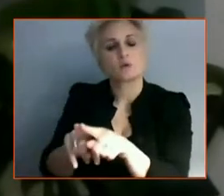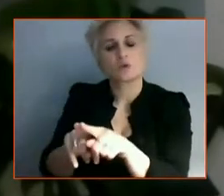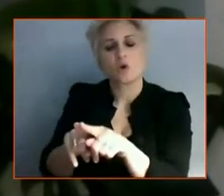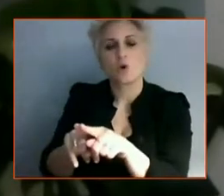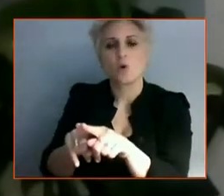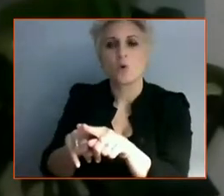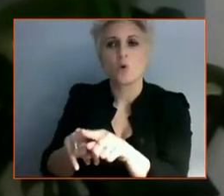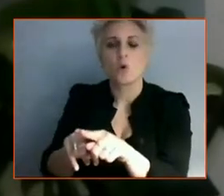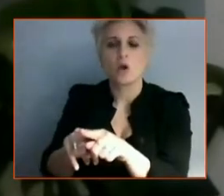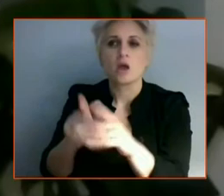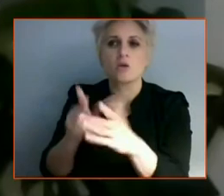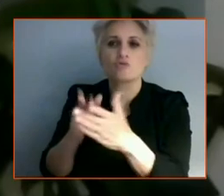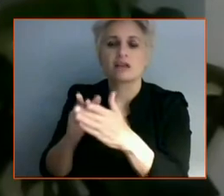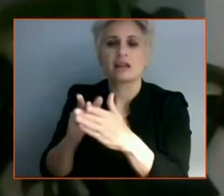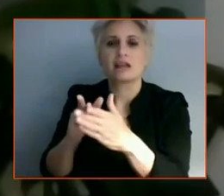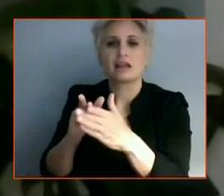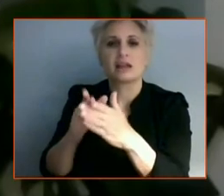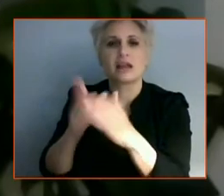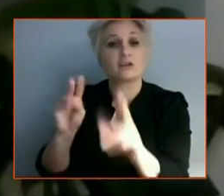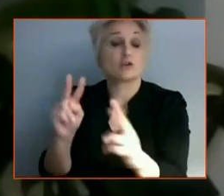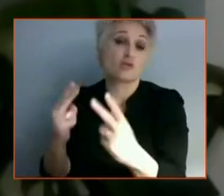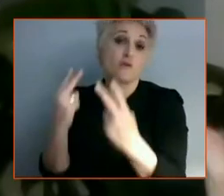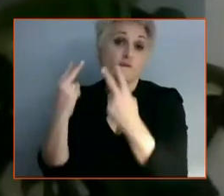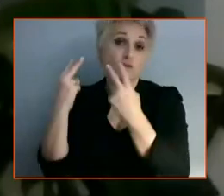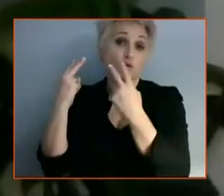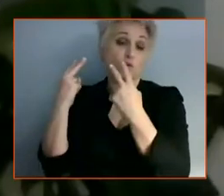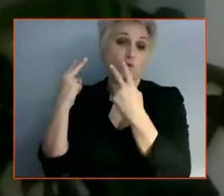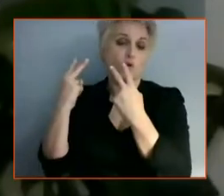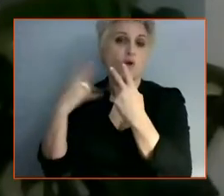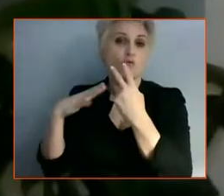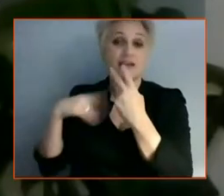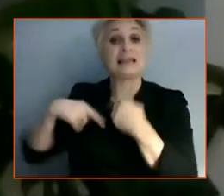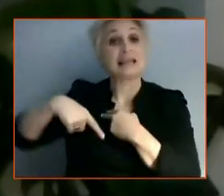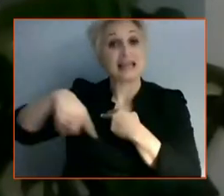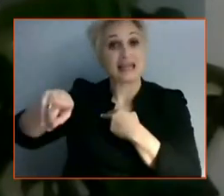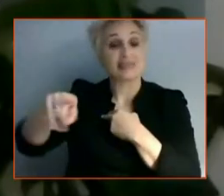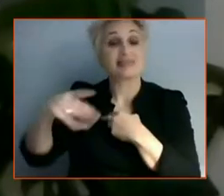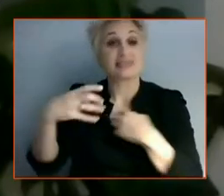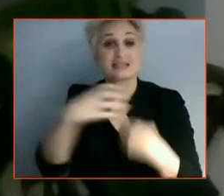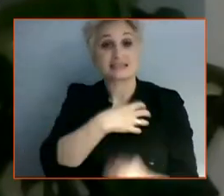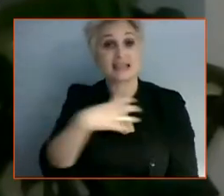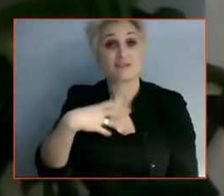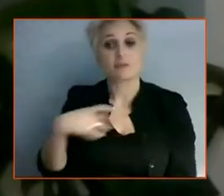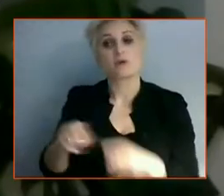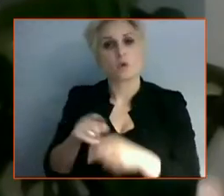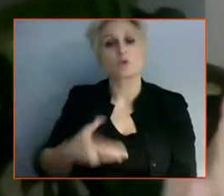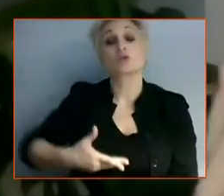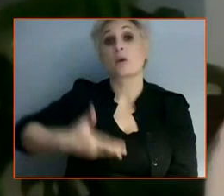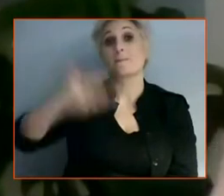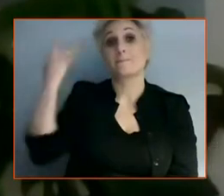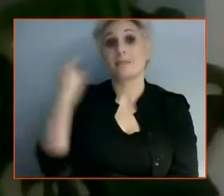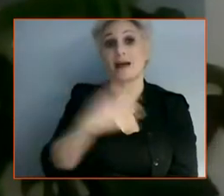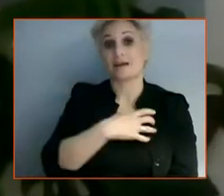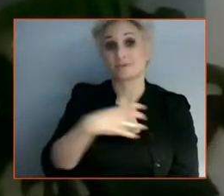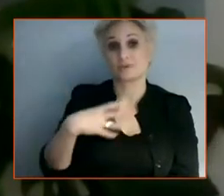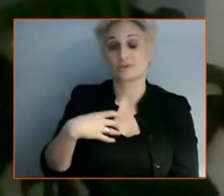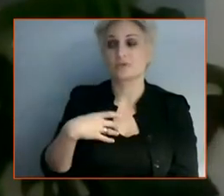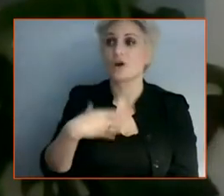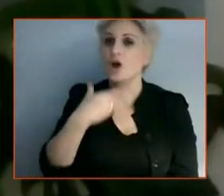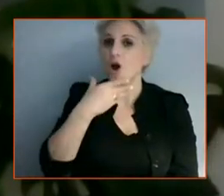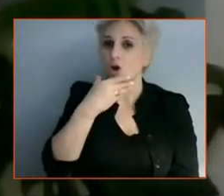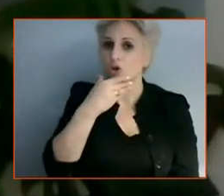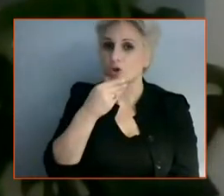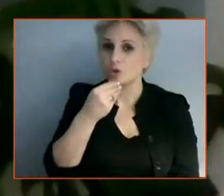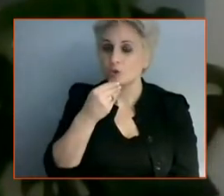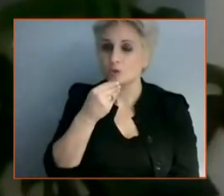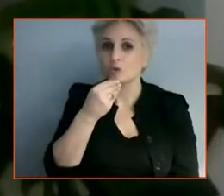of reviews, not just from this government, but from past governments. You know, I'll use, for sake of a less controversial example than others that are